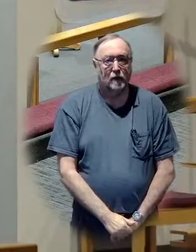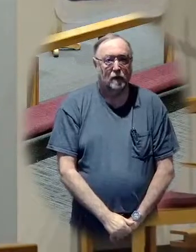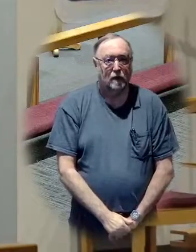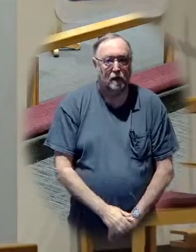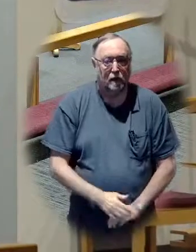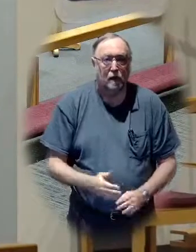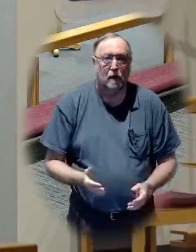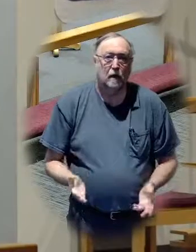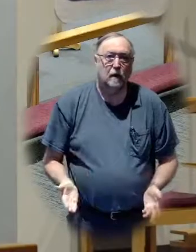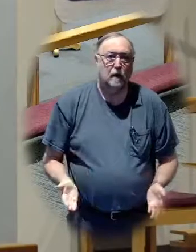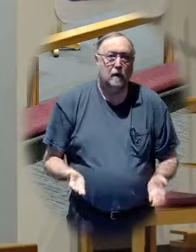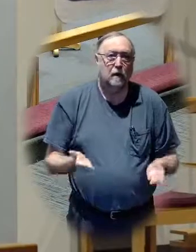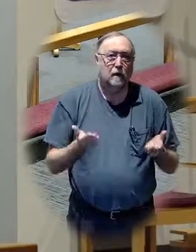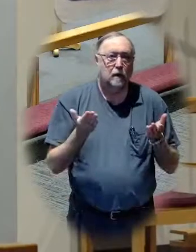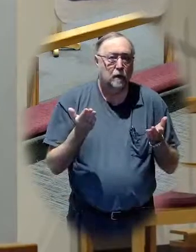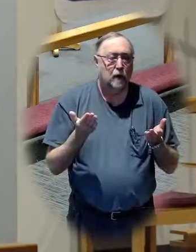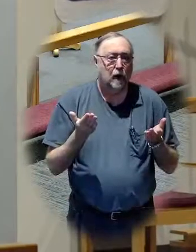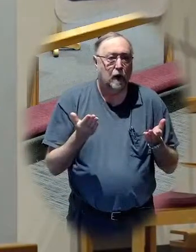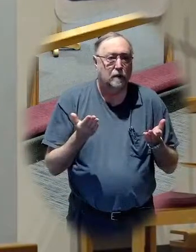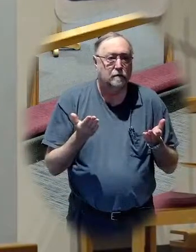Let's rise for the invocation.